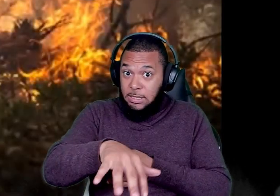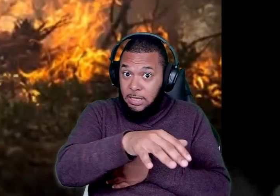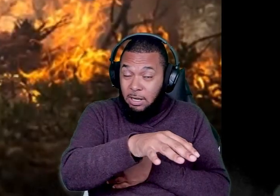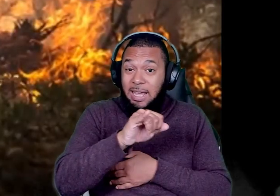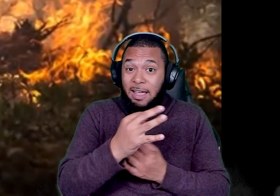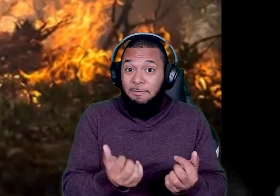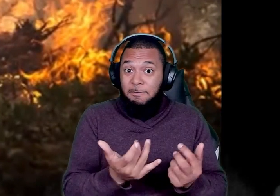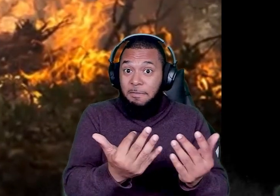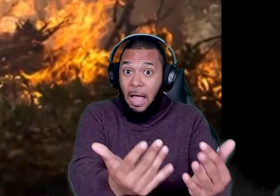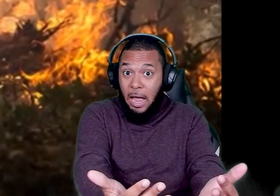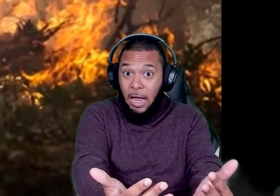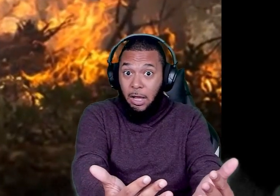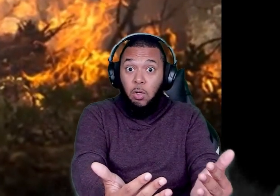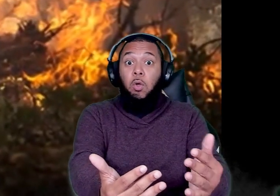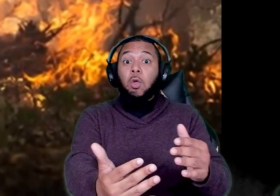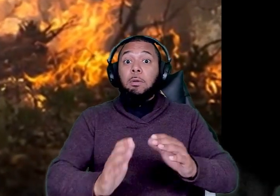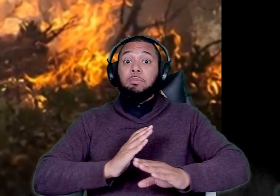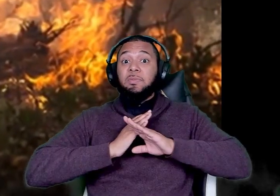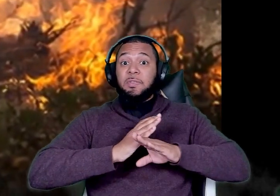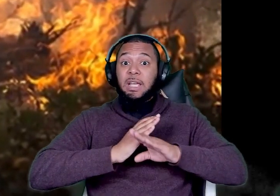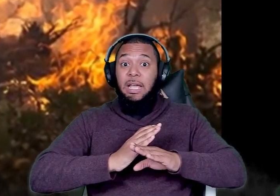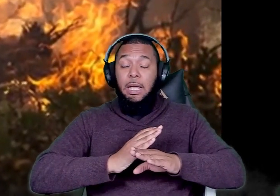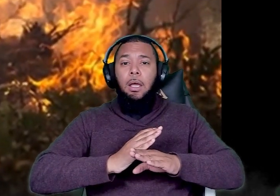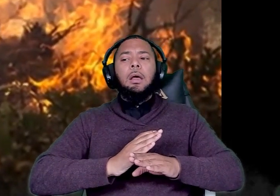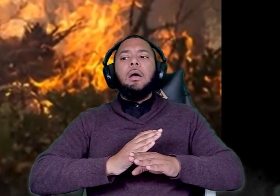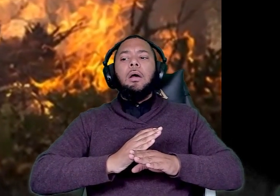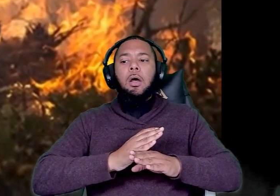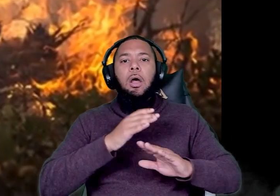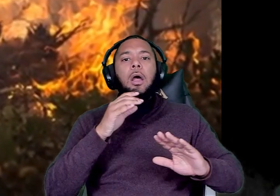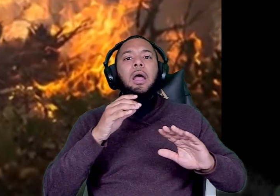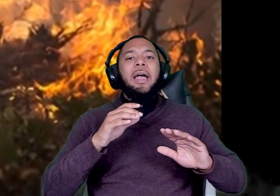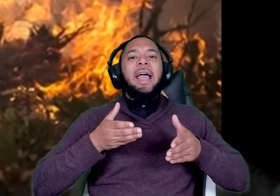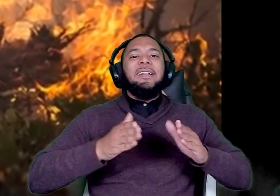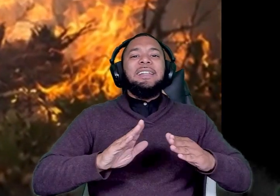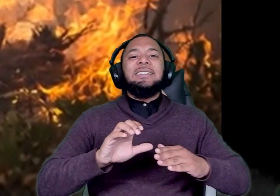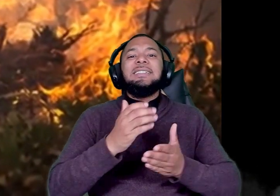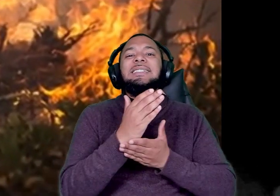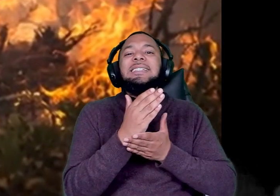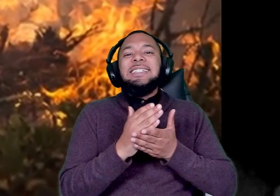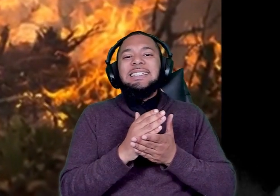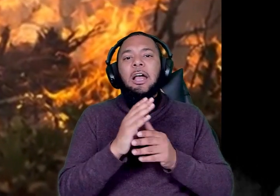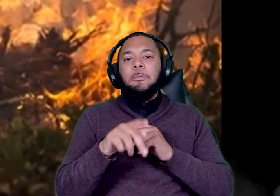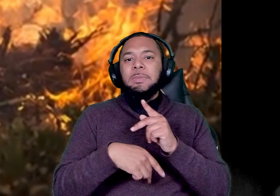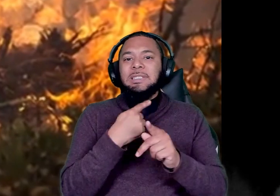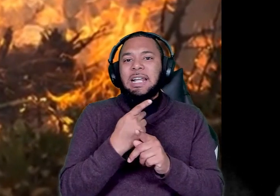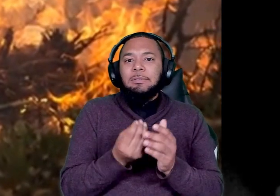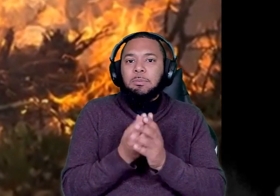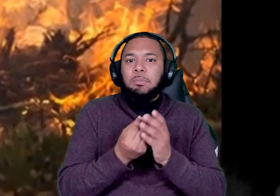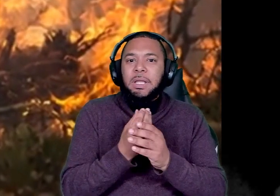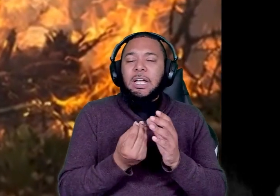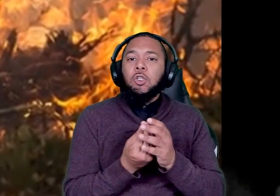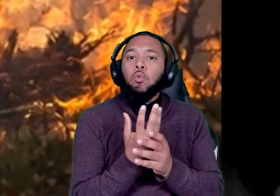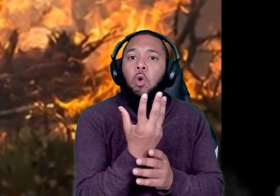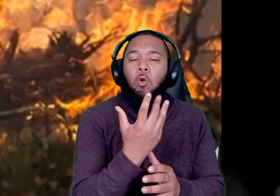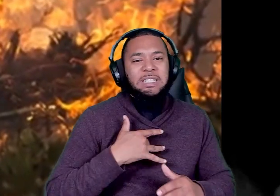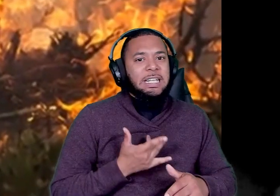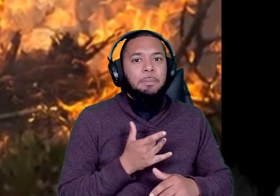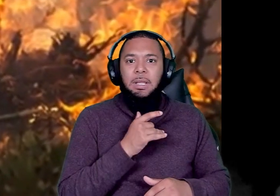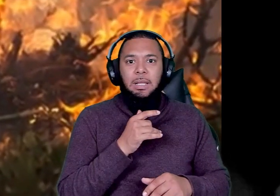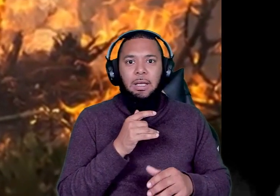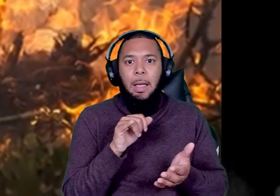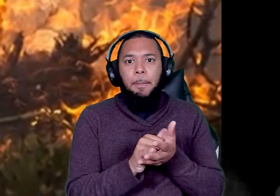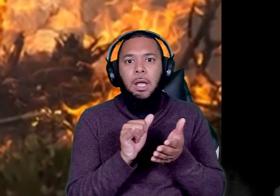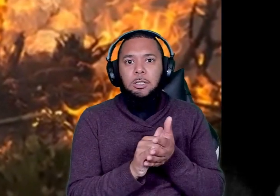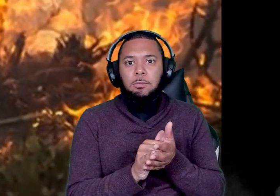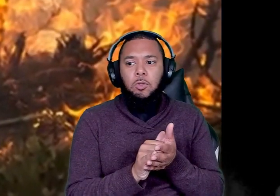grow that normally would not grow. So there's been a lot of research done recently on allowing fires to burn to continue to